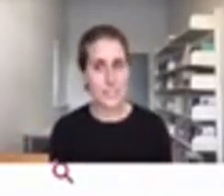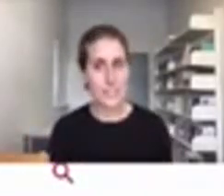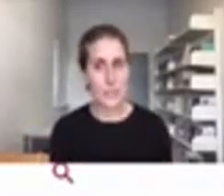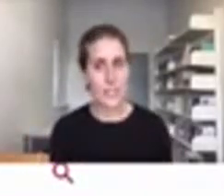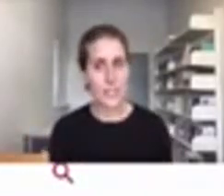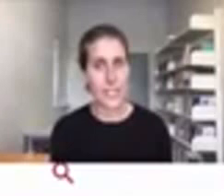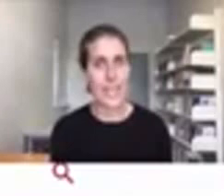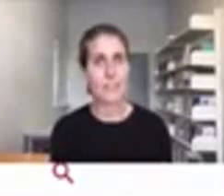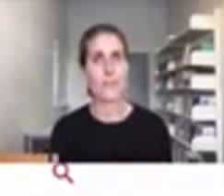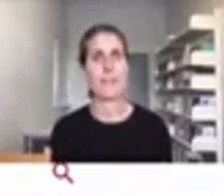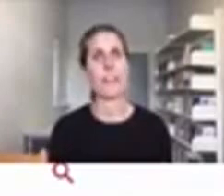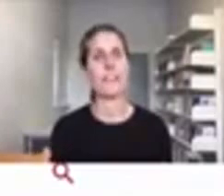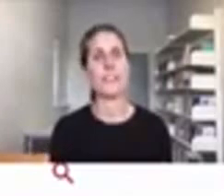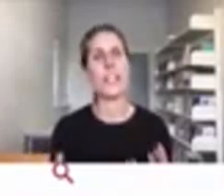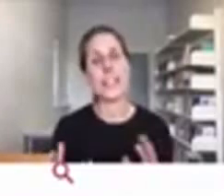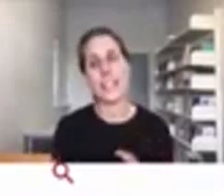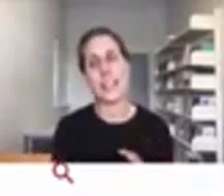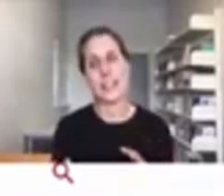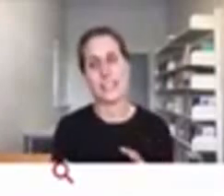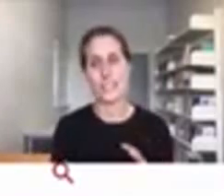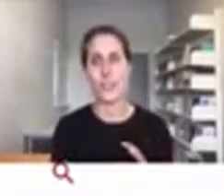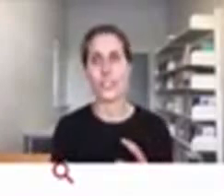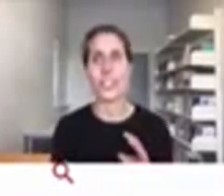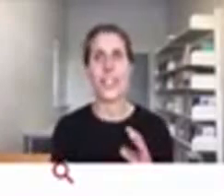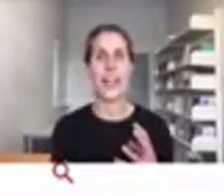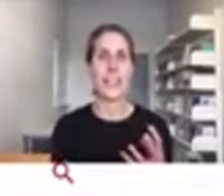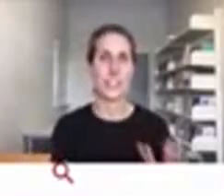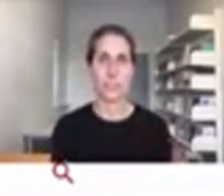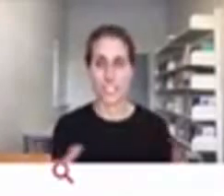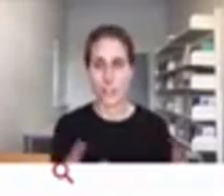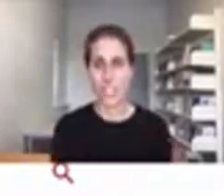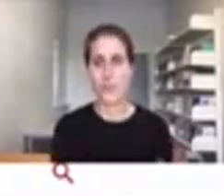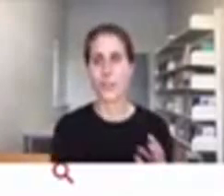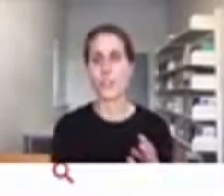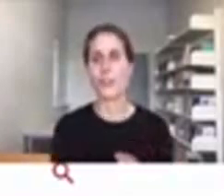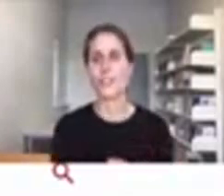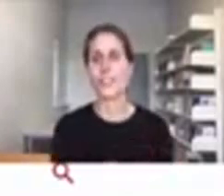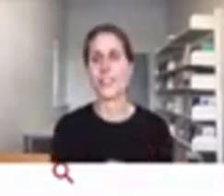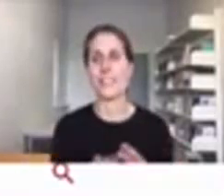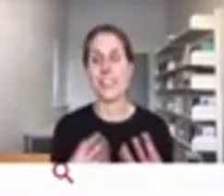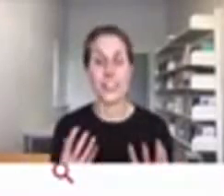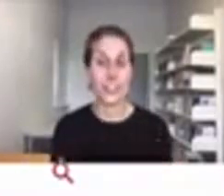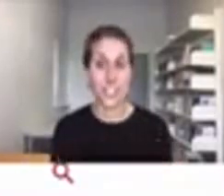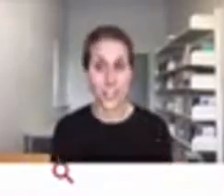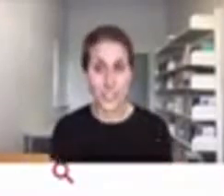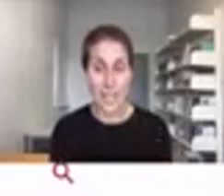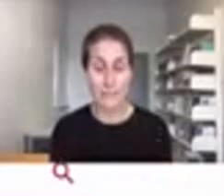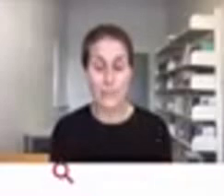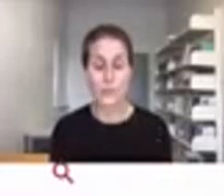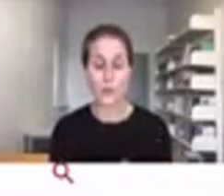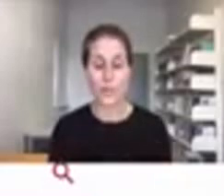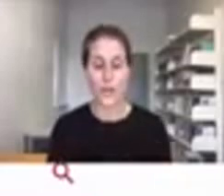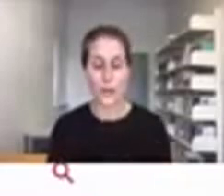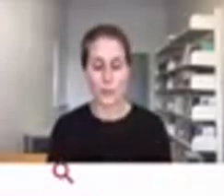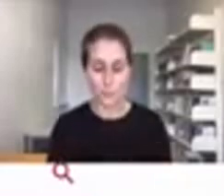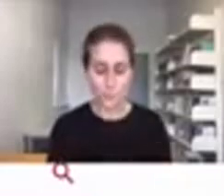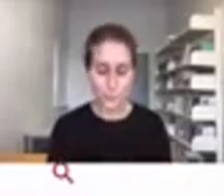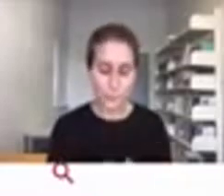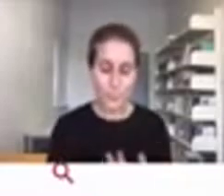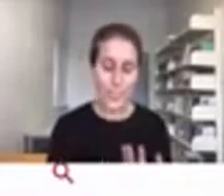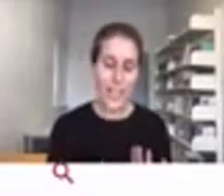are some lessons that we can gain from that research, again, it's not a direct transfer across, and there are a lot of gaps in what we